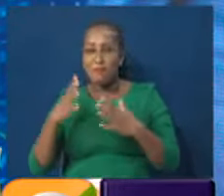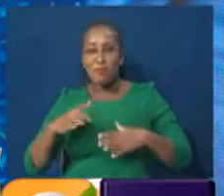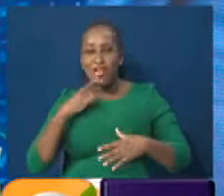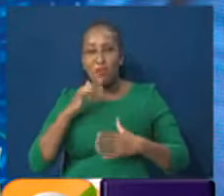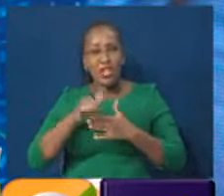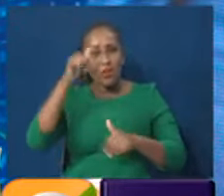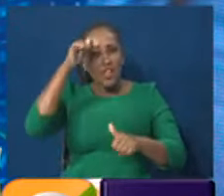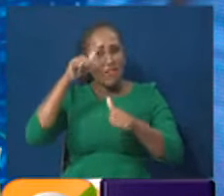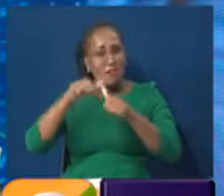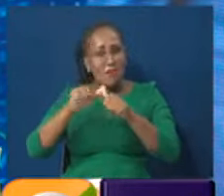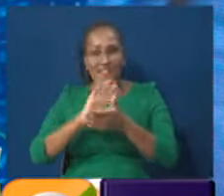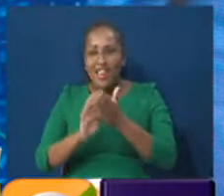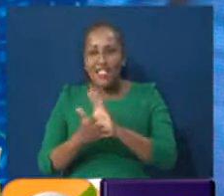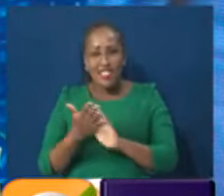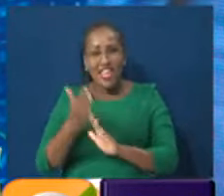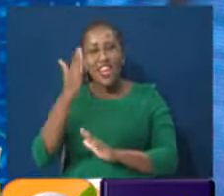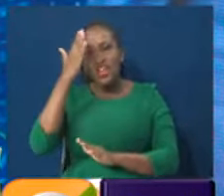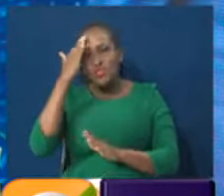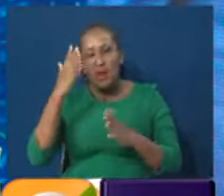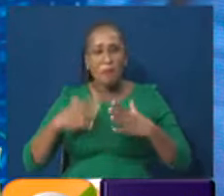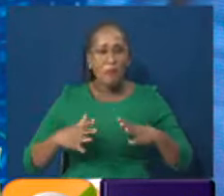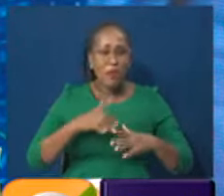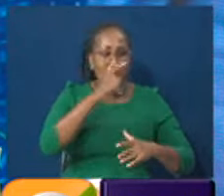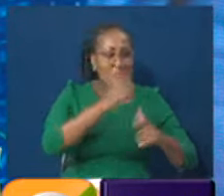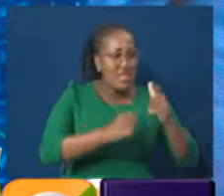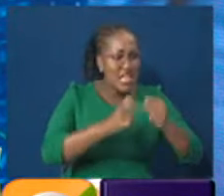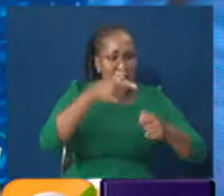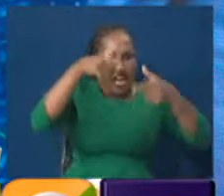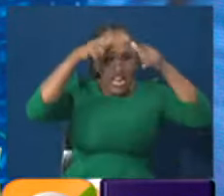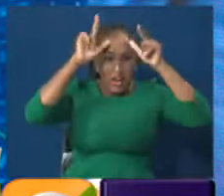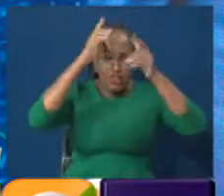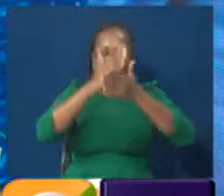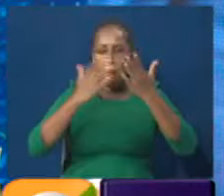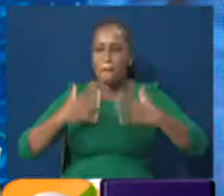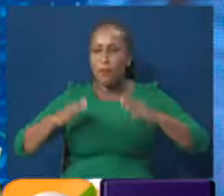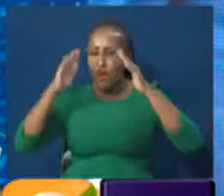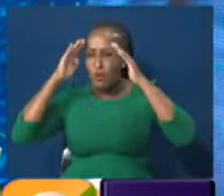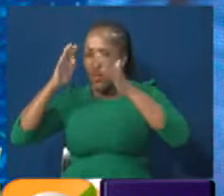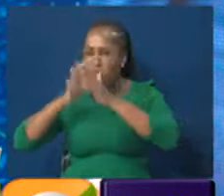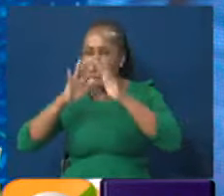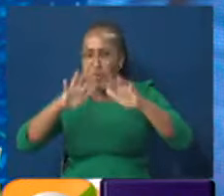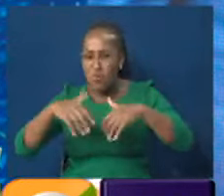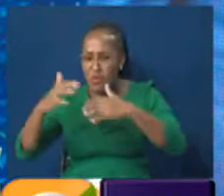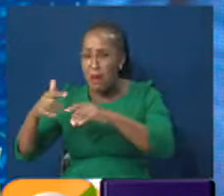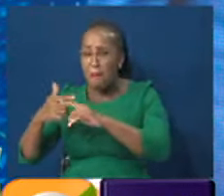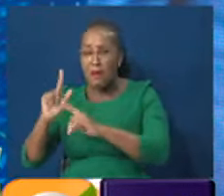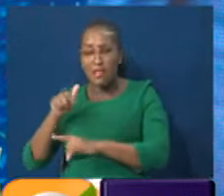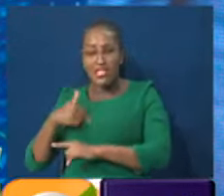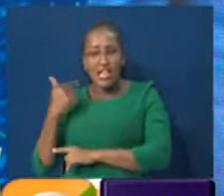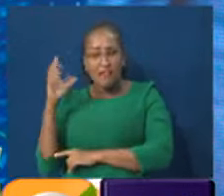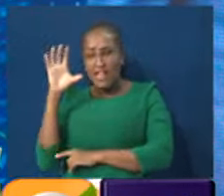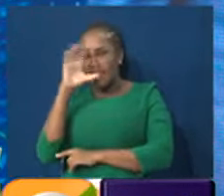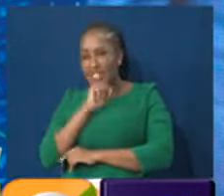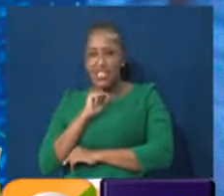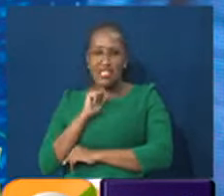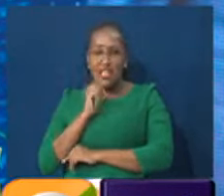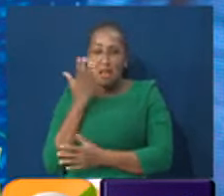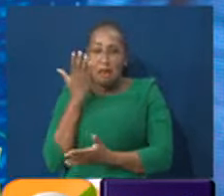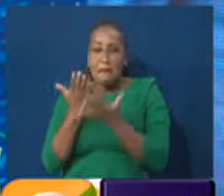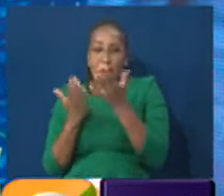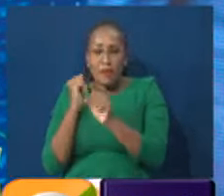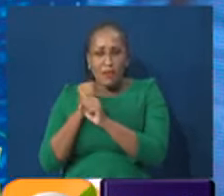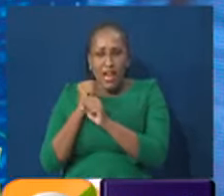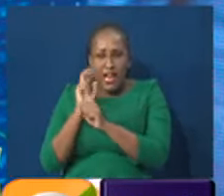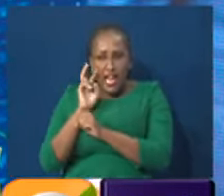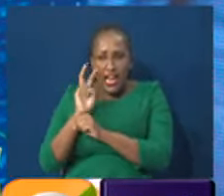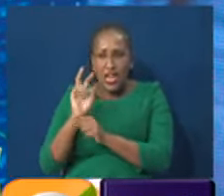Now, I know some people are busy milking cows or digging shambas or whatever. My guess is, I guess I would have to check their education